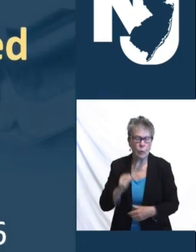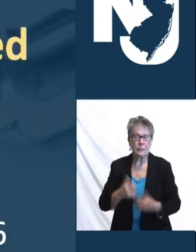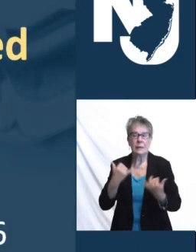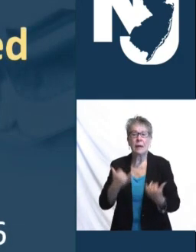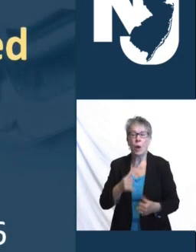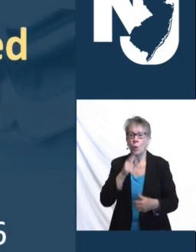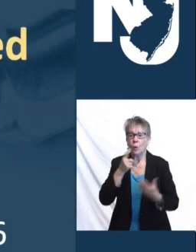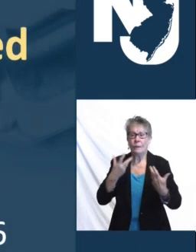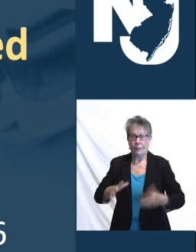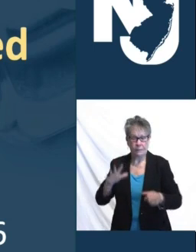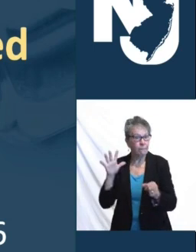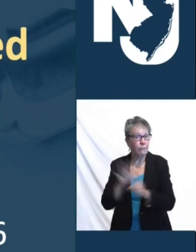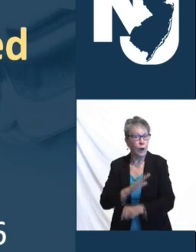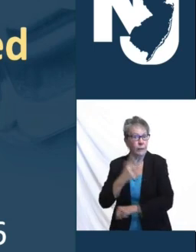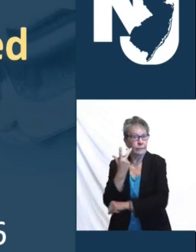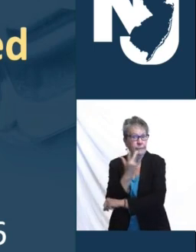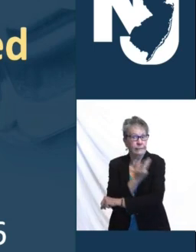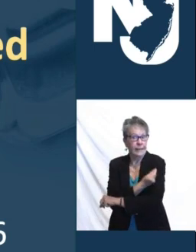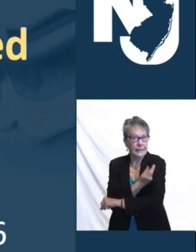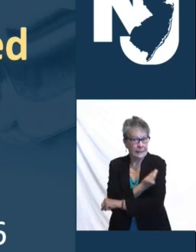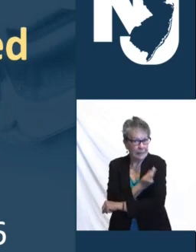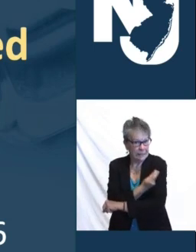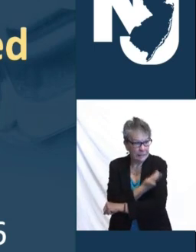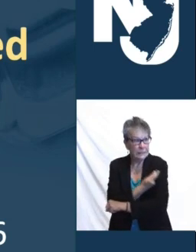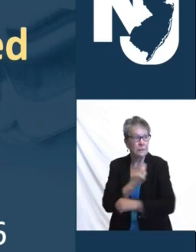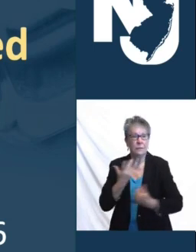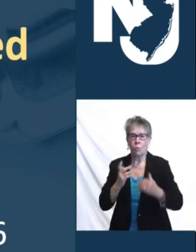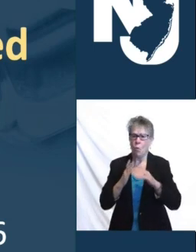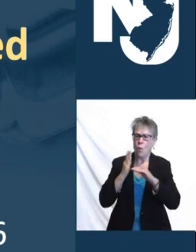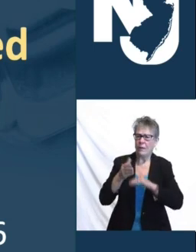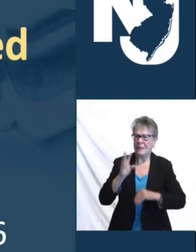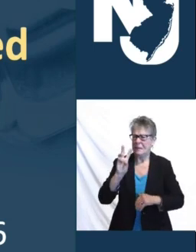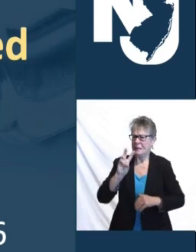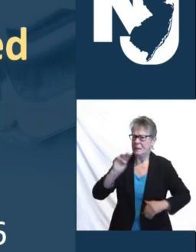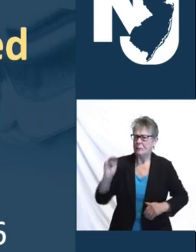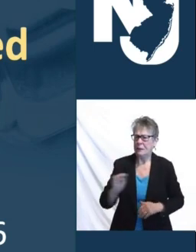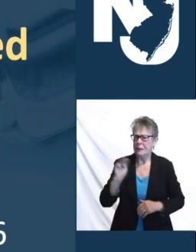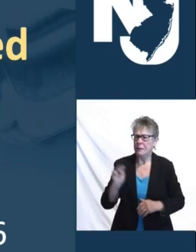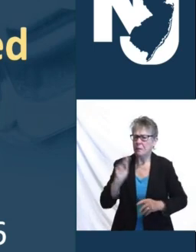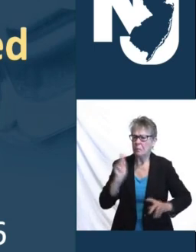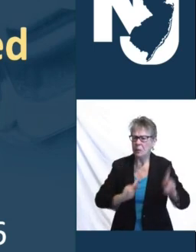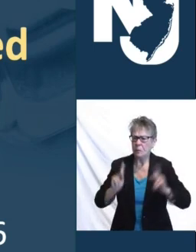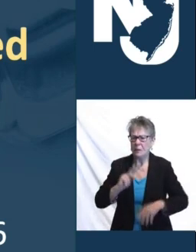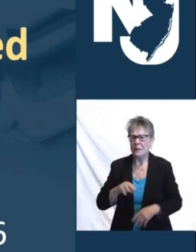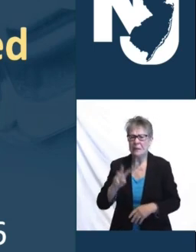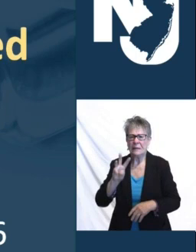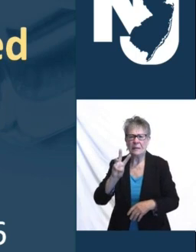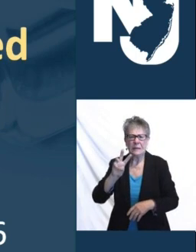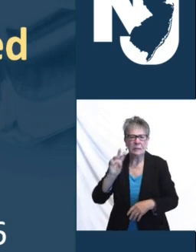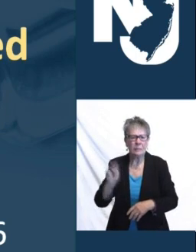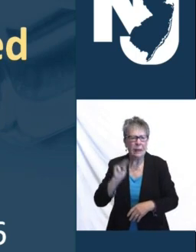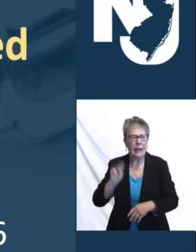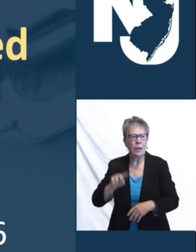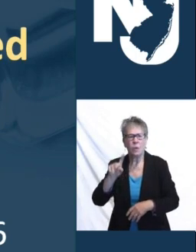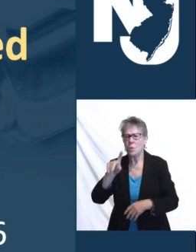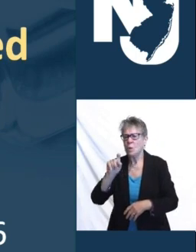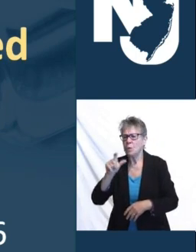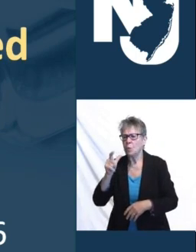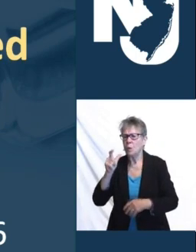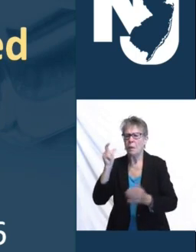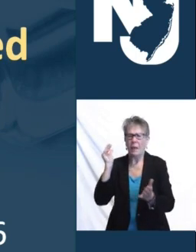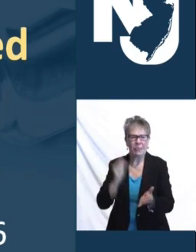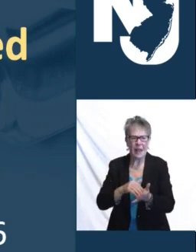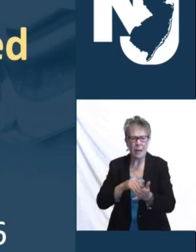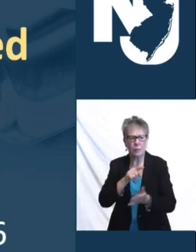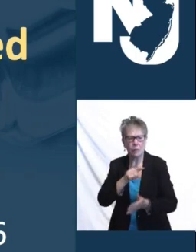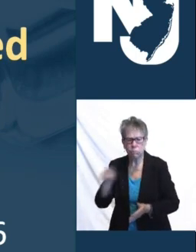9:30 this morning. We continue to see a slow but steady uptick in the number of booster shots delivered. We know that some of the